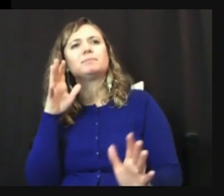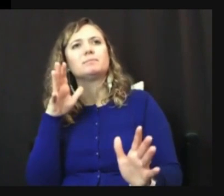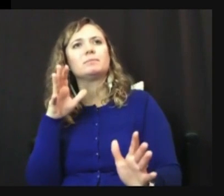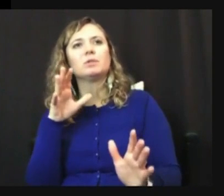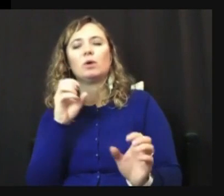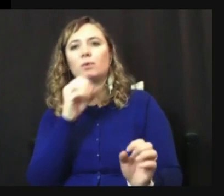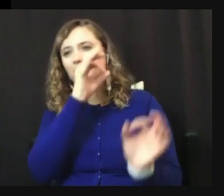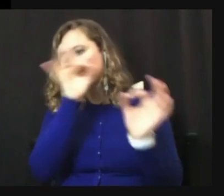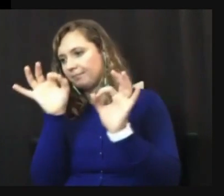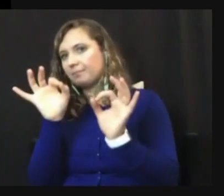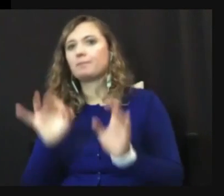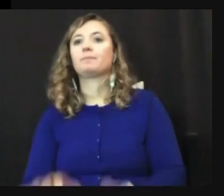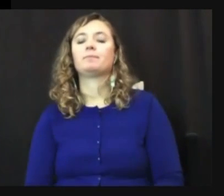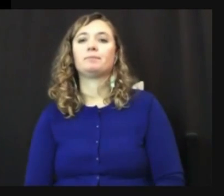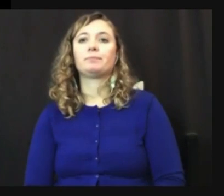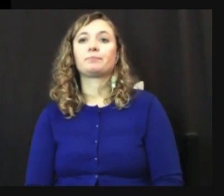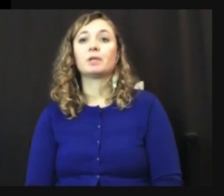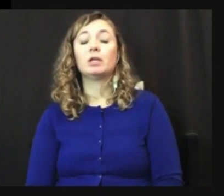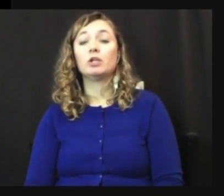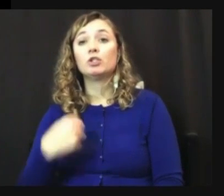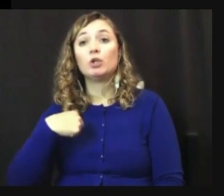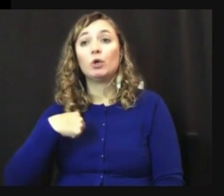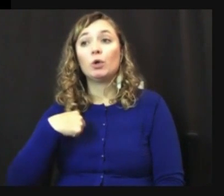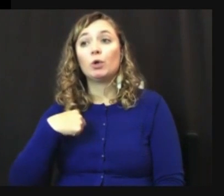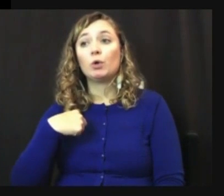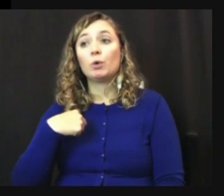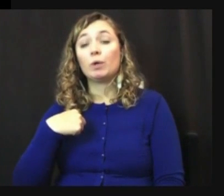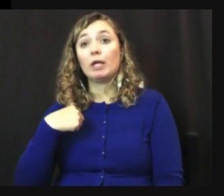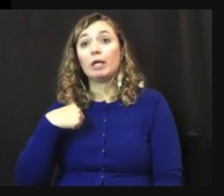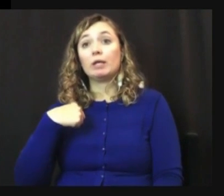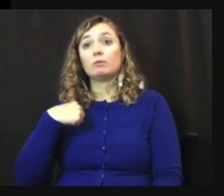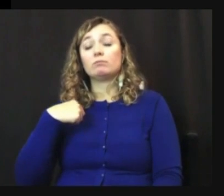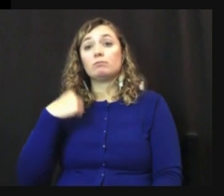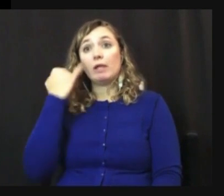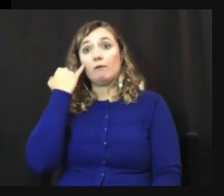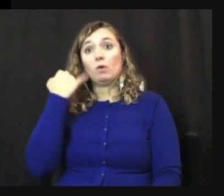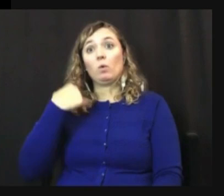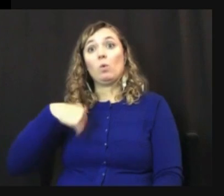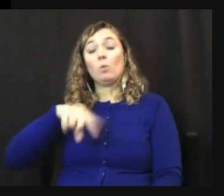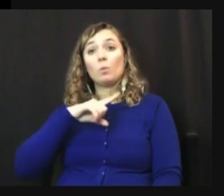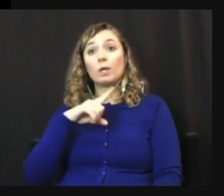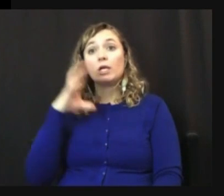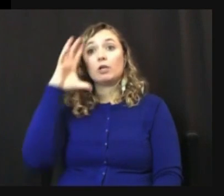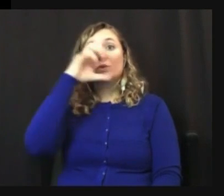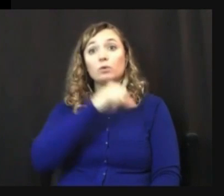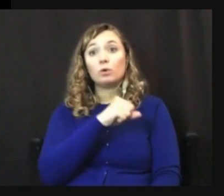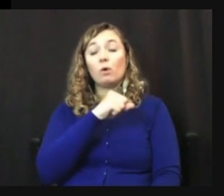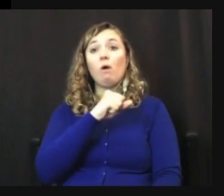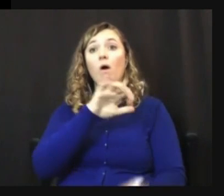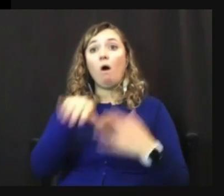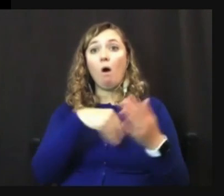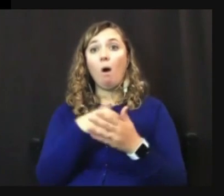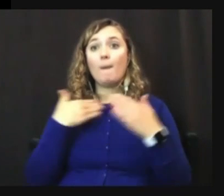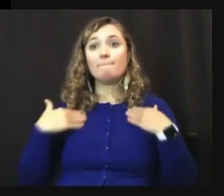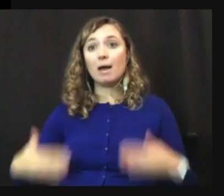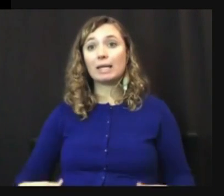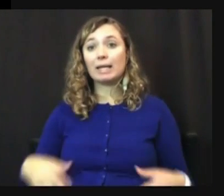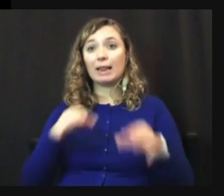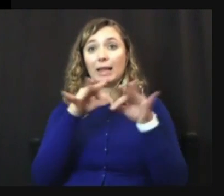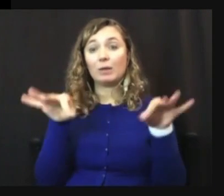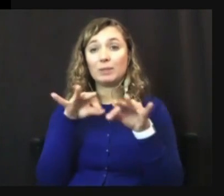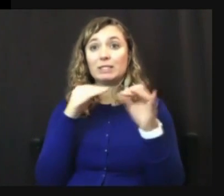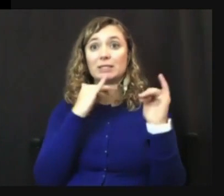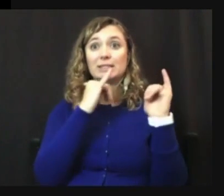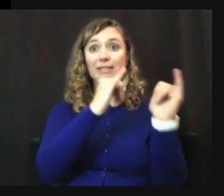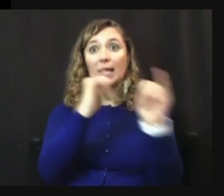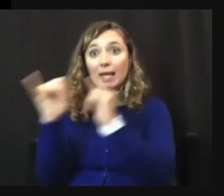So we can't make the assumption, or so when we make the assumption that we're all going to have the same body language, even though